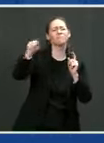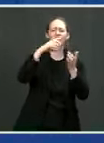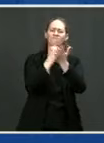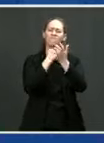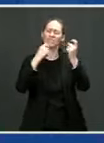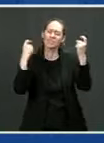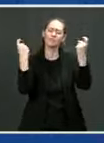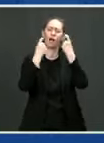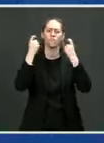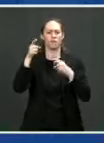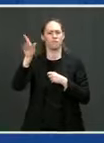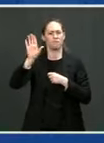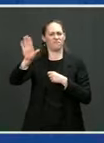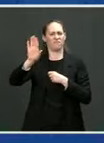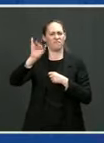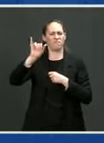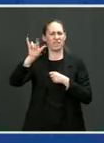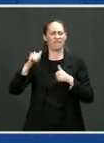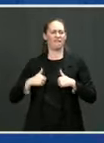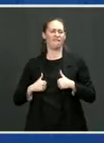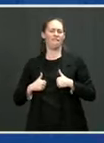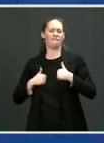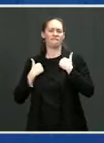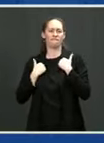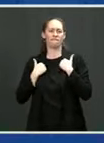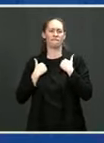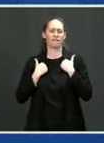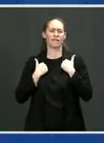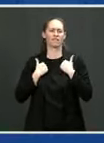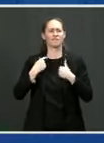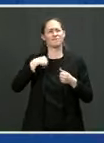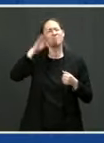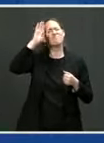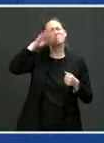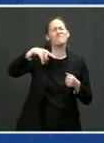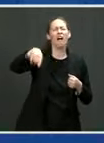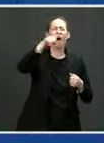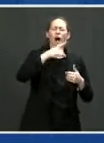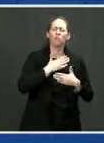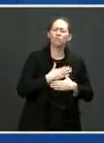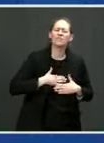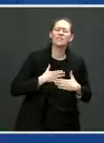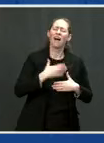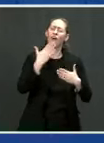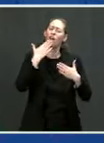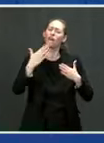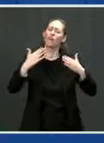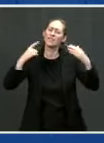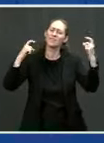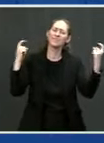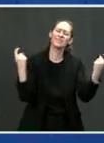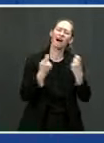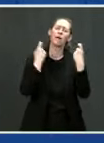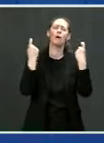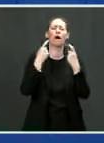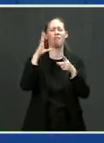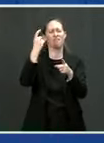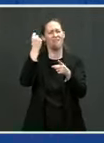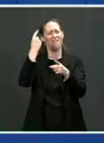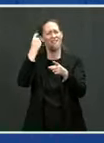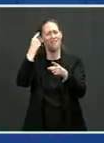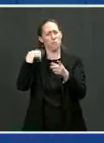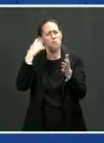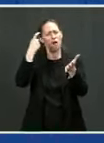And as much as you appreciate it, all of you, it also is hard. You relive everything again.